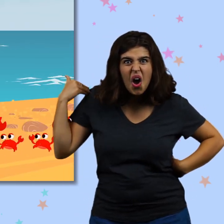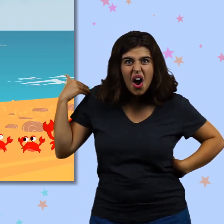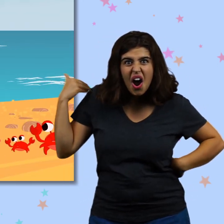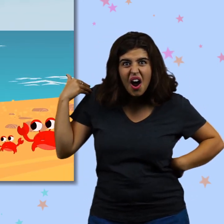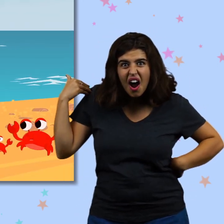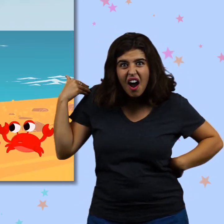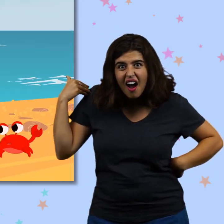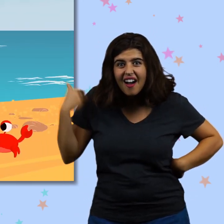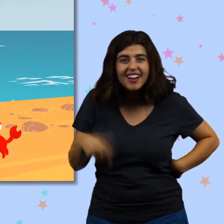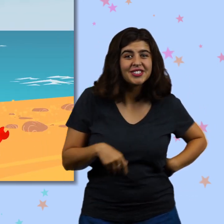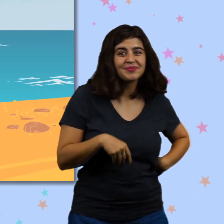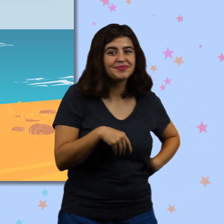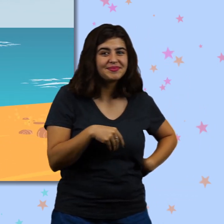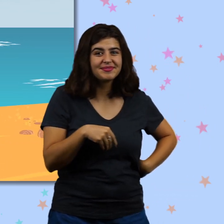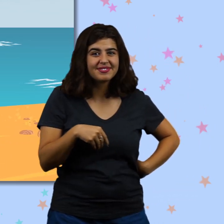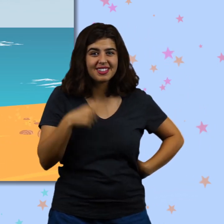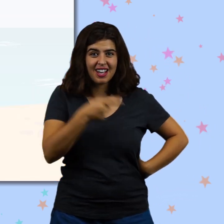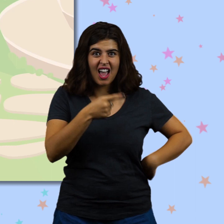Sighted animals never seen before?